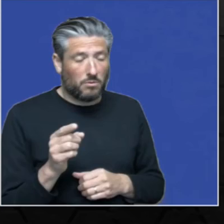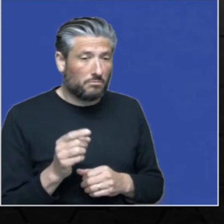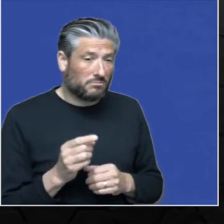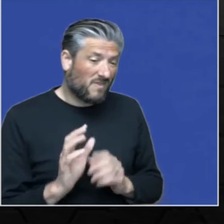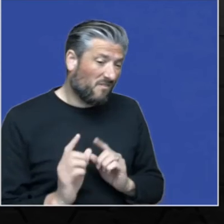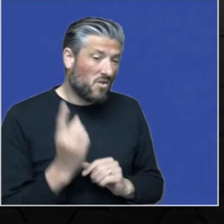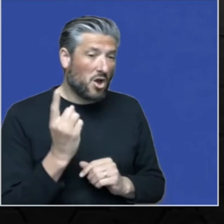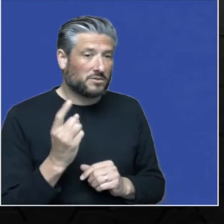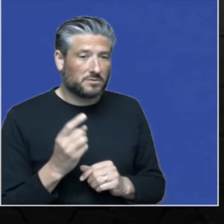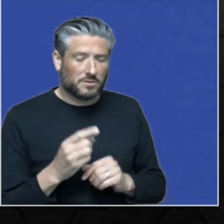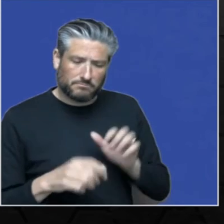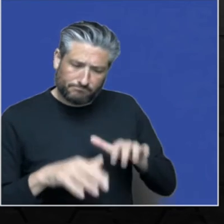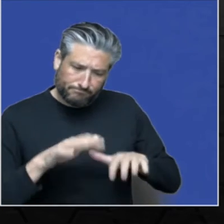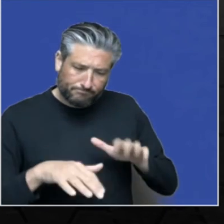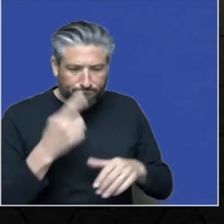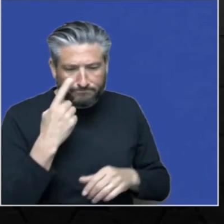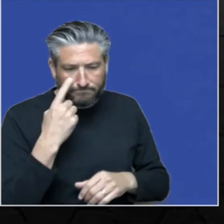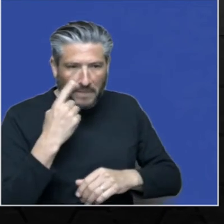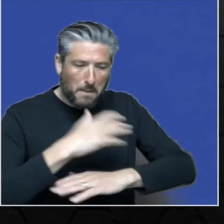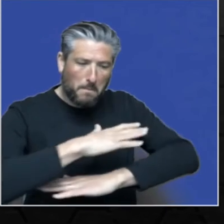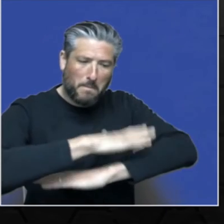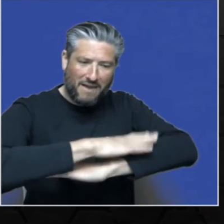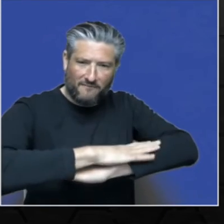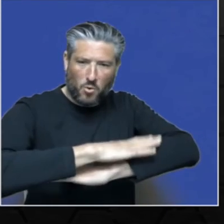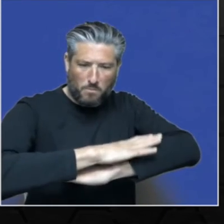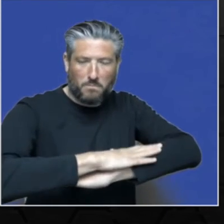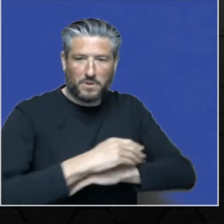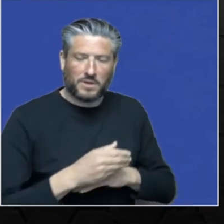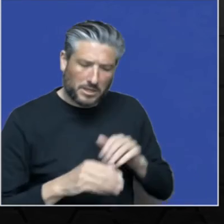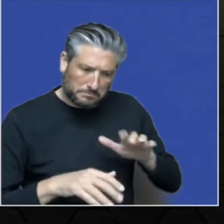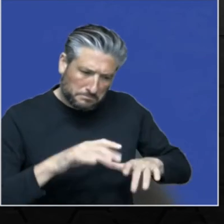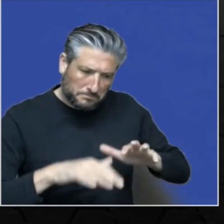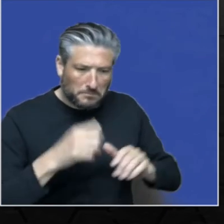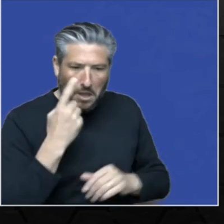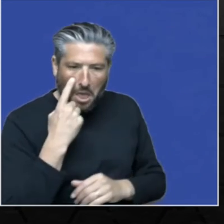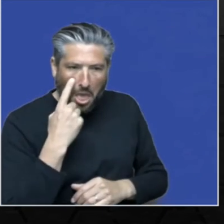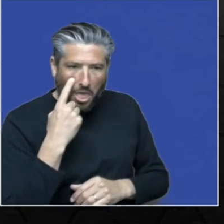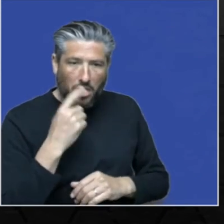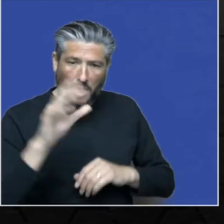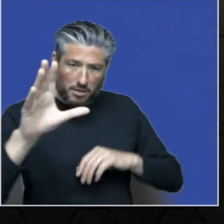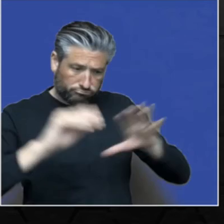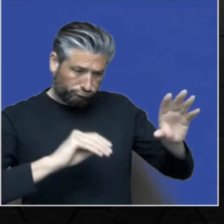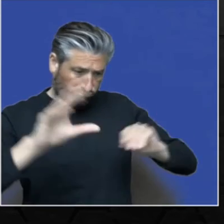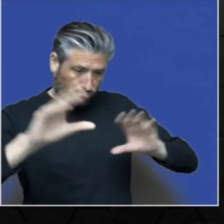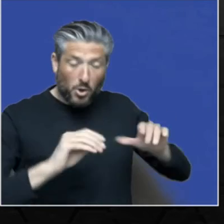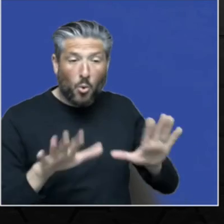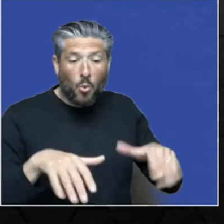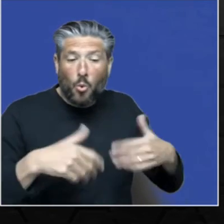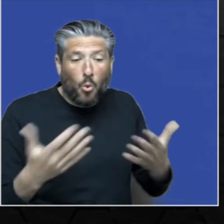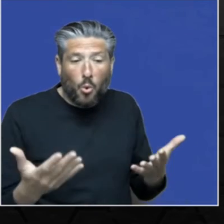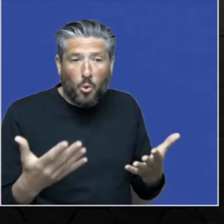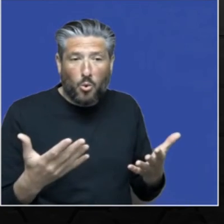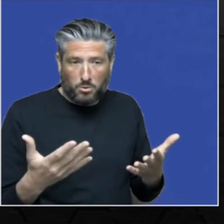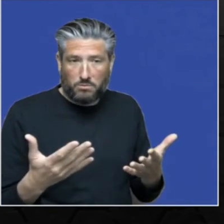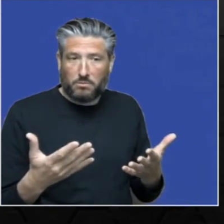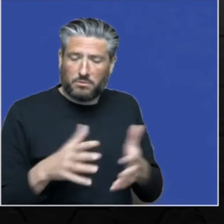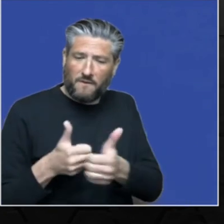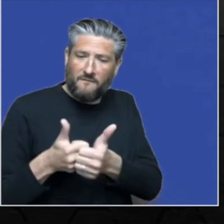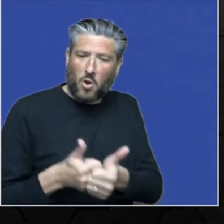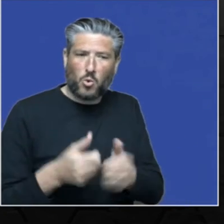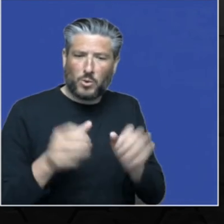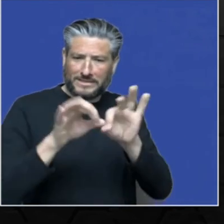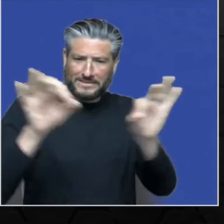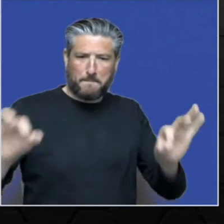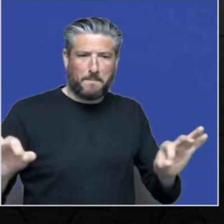scenarios, which are really helpful to see how it works, or you can import some templates so that you can see what are